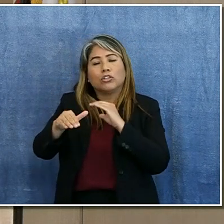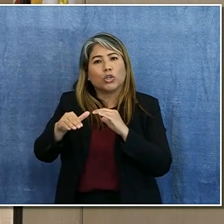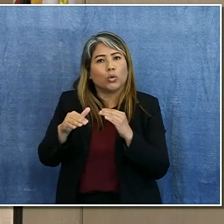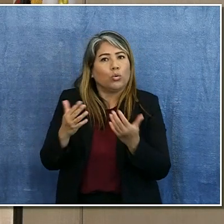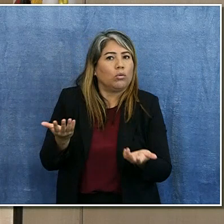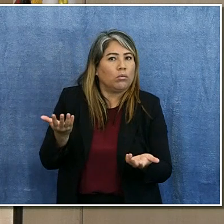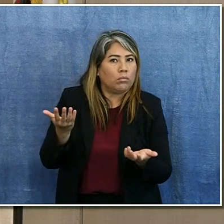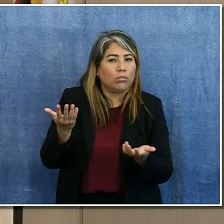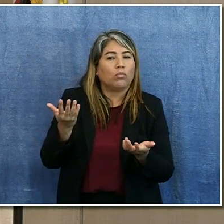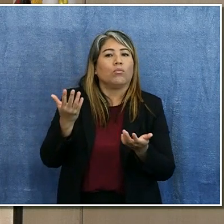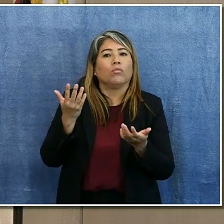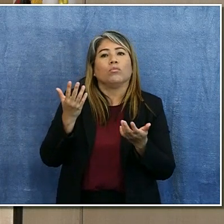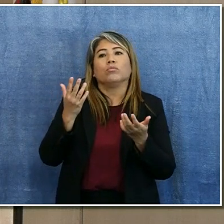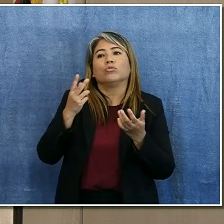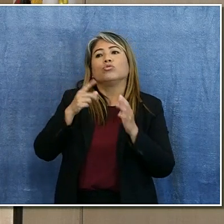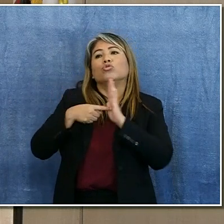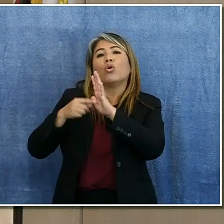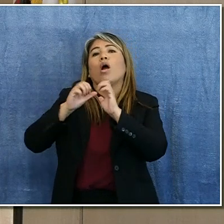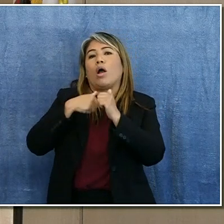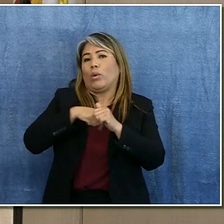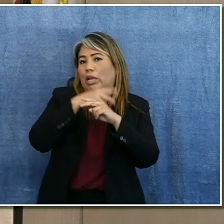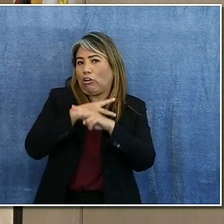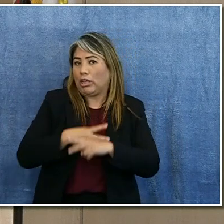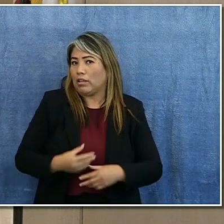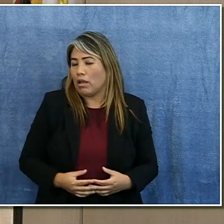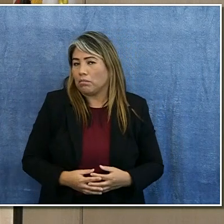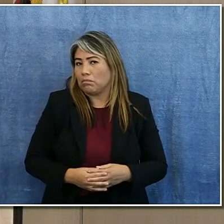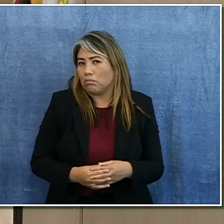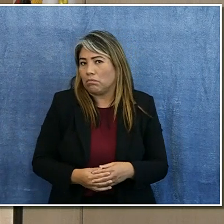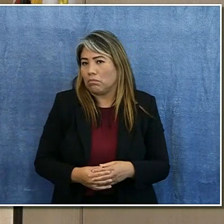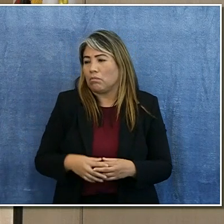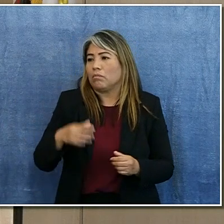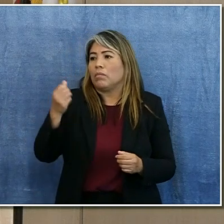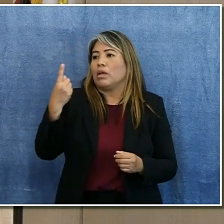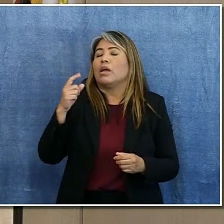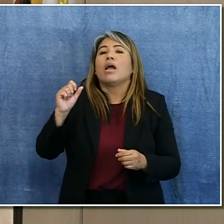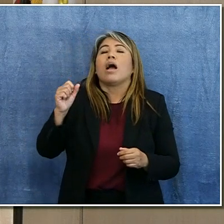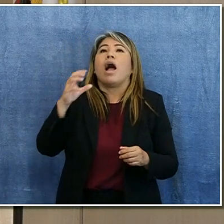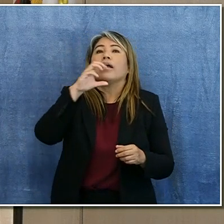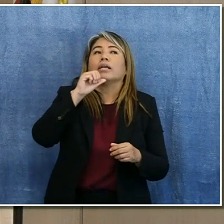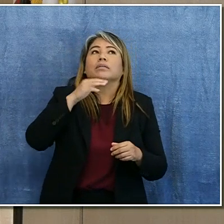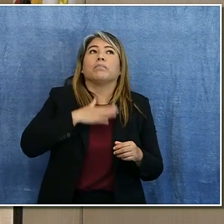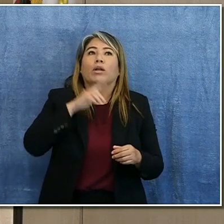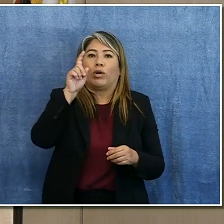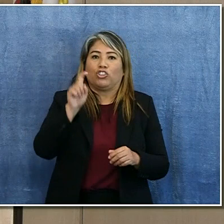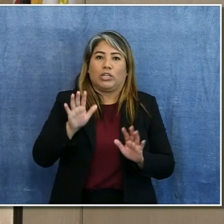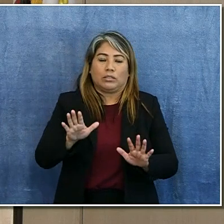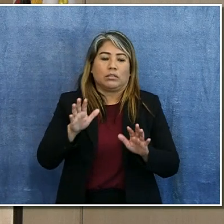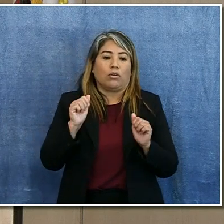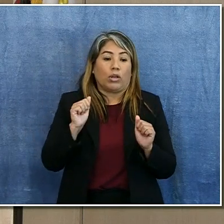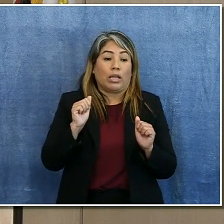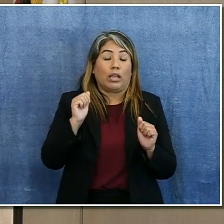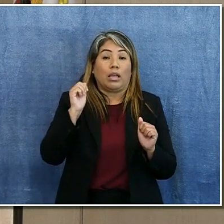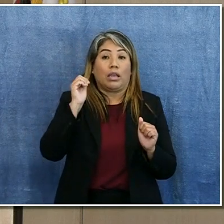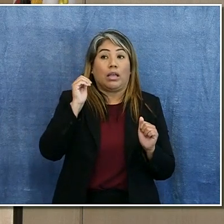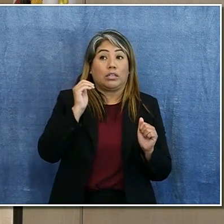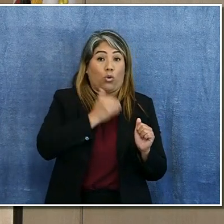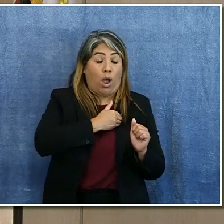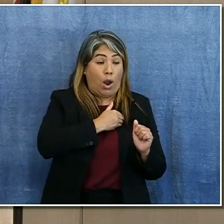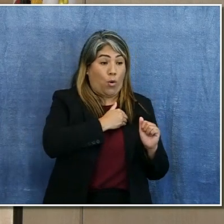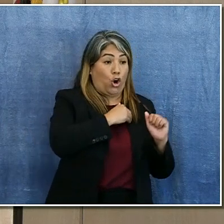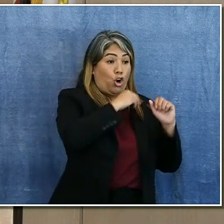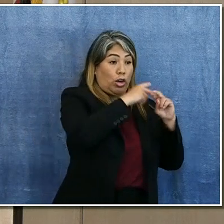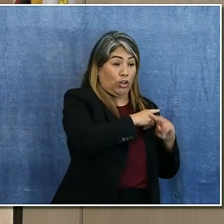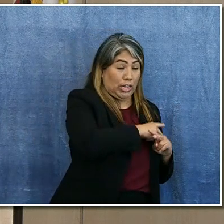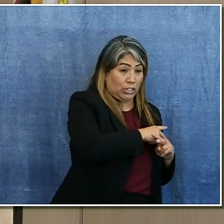via email to show how we calculated that. I'd appreciate that. I guess then my question is, if our calculation in